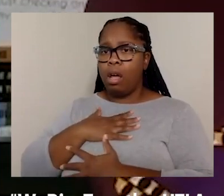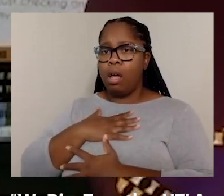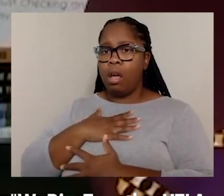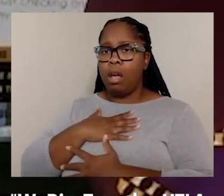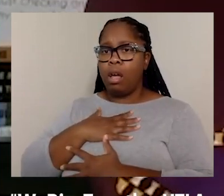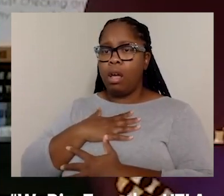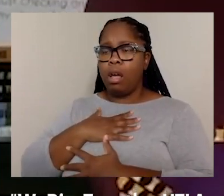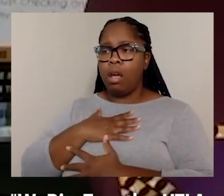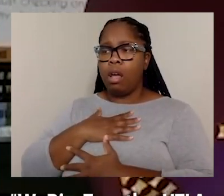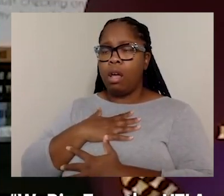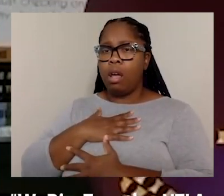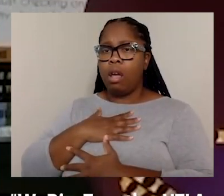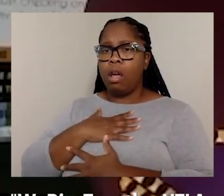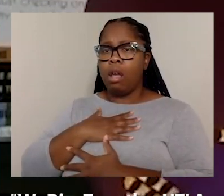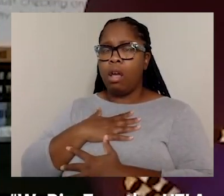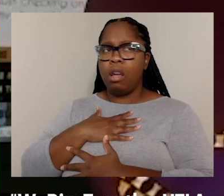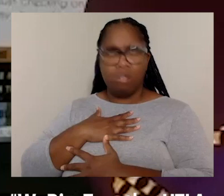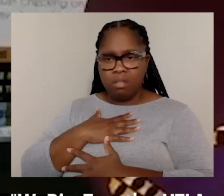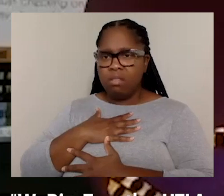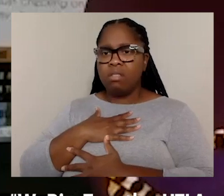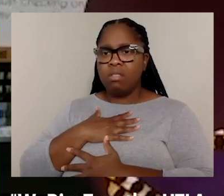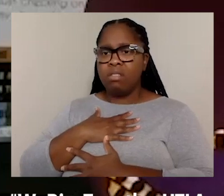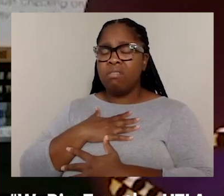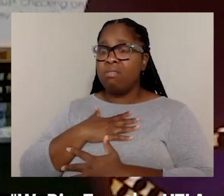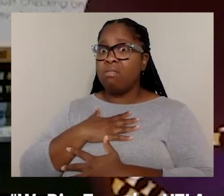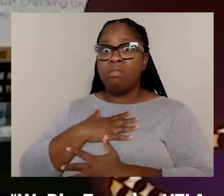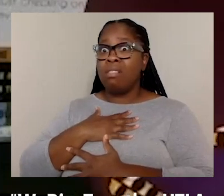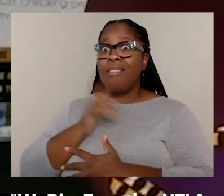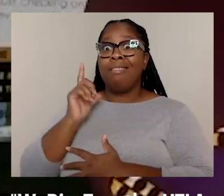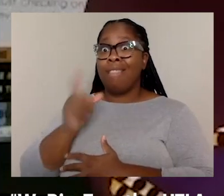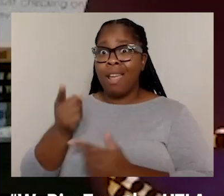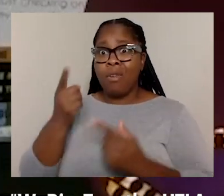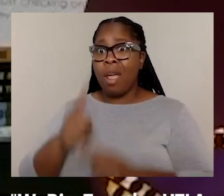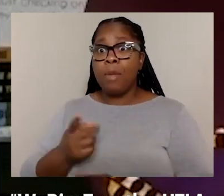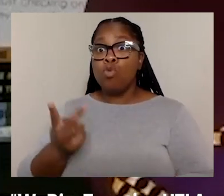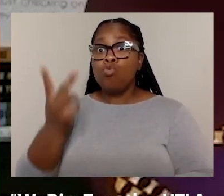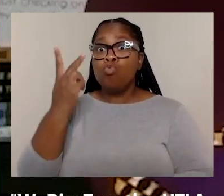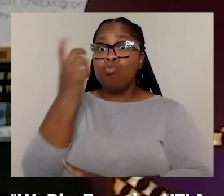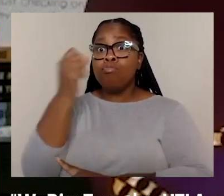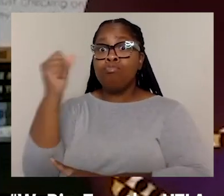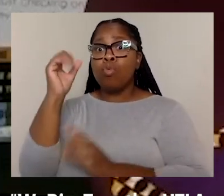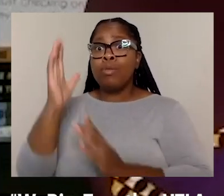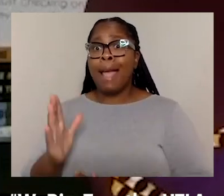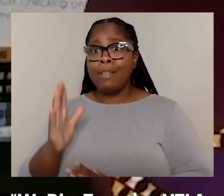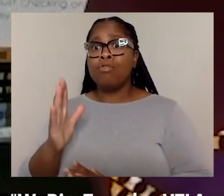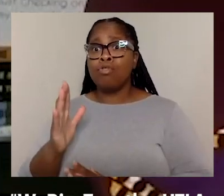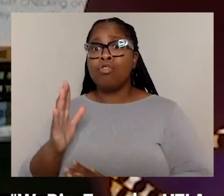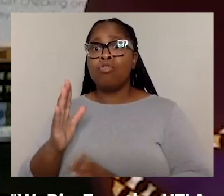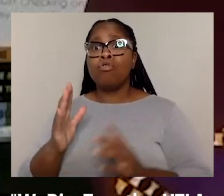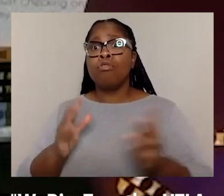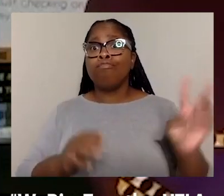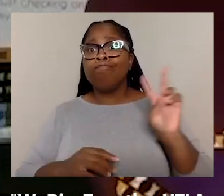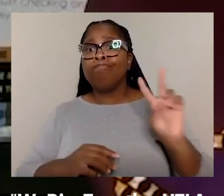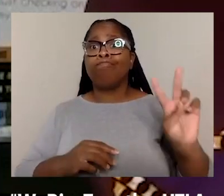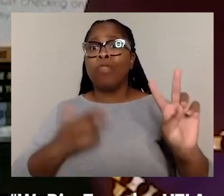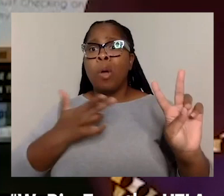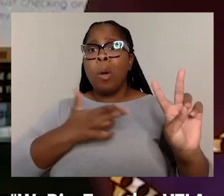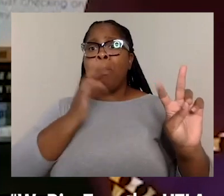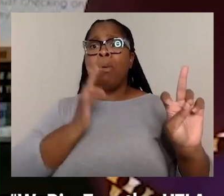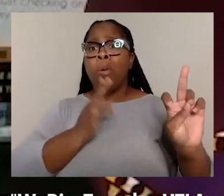And then 2 protesters were gunned down by a teenage vigilante.